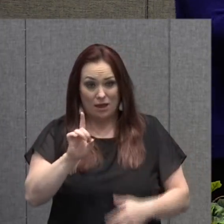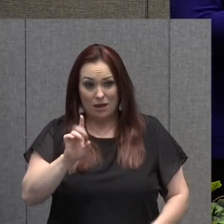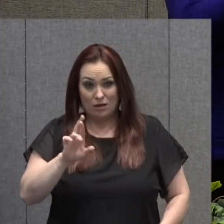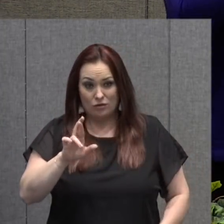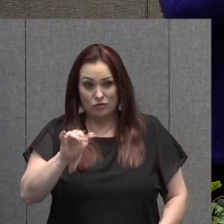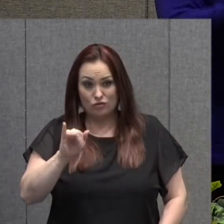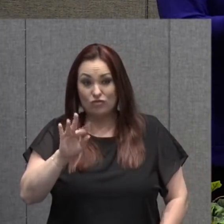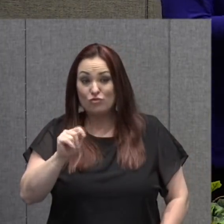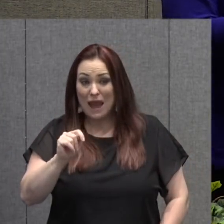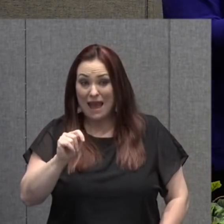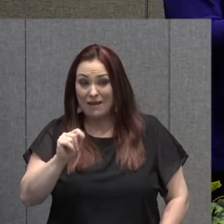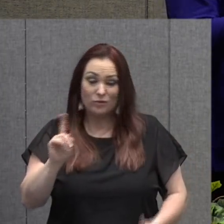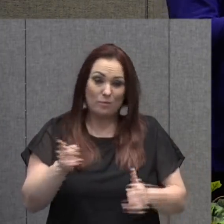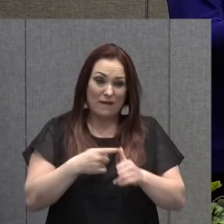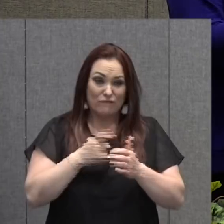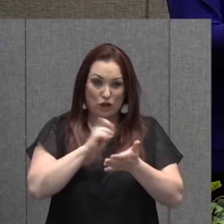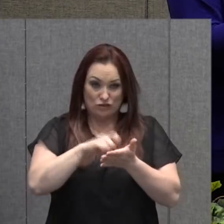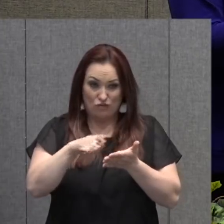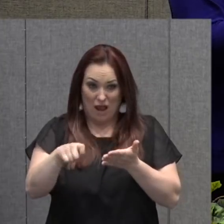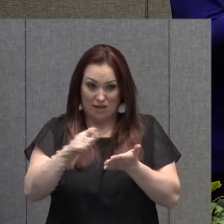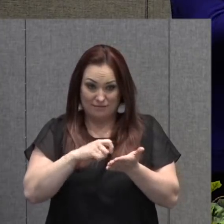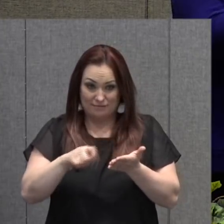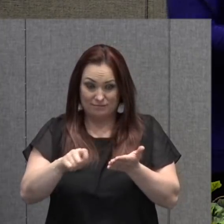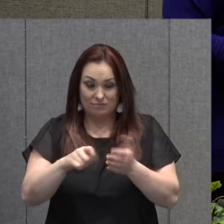So, all right, boys,